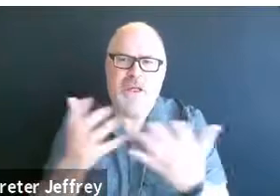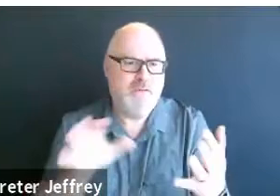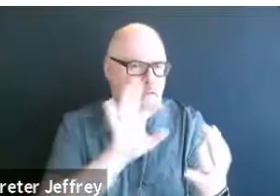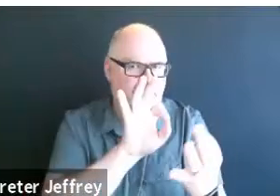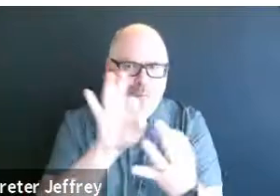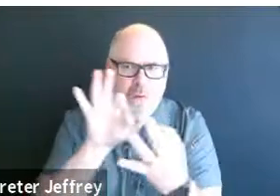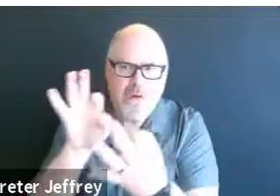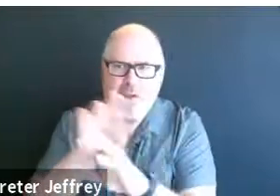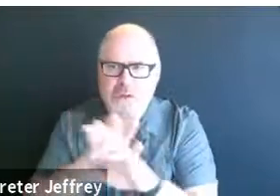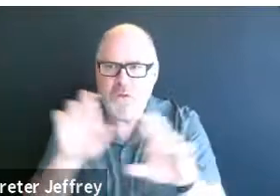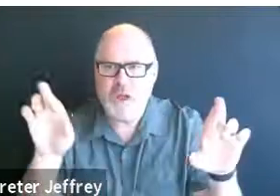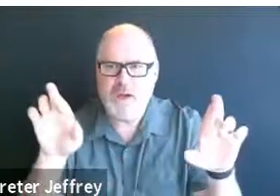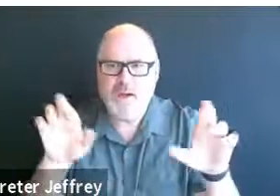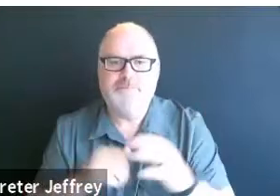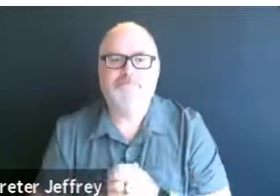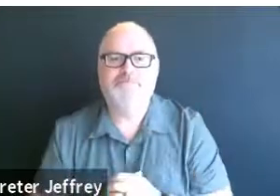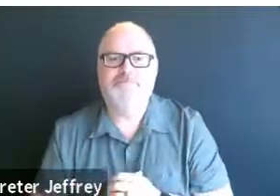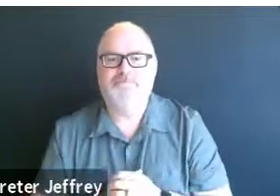everything.